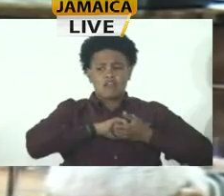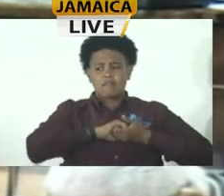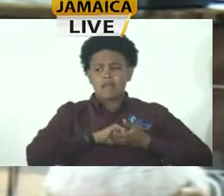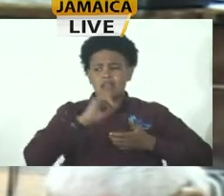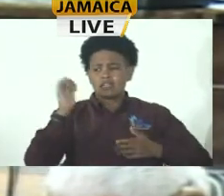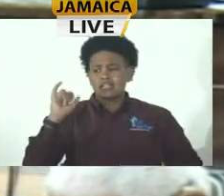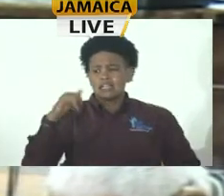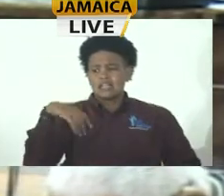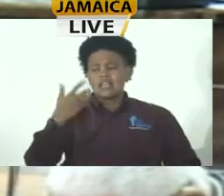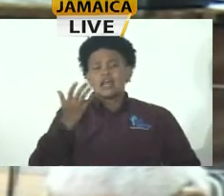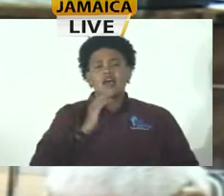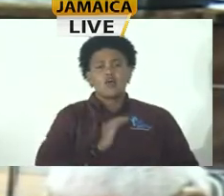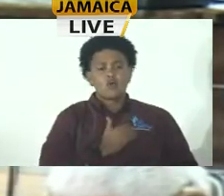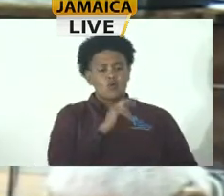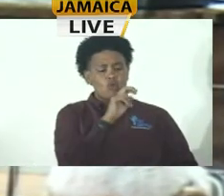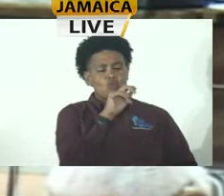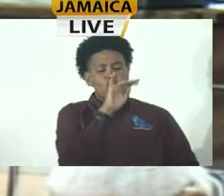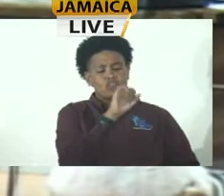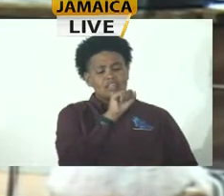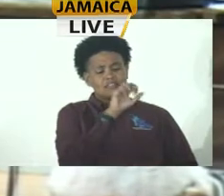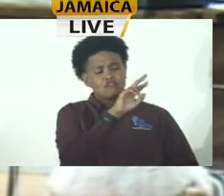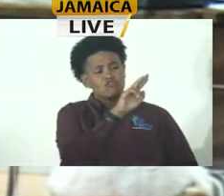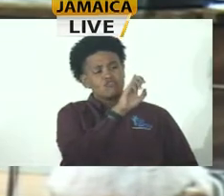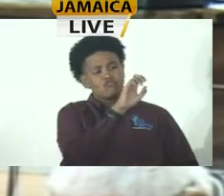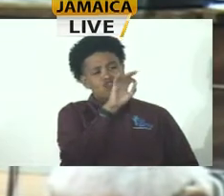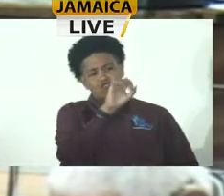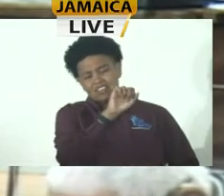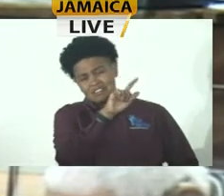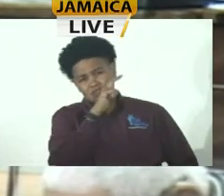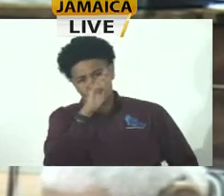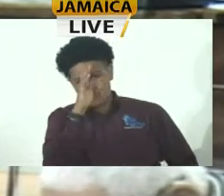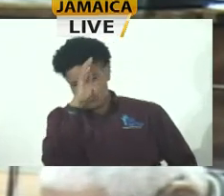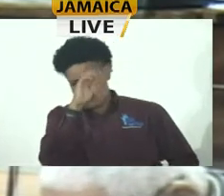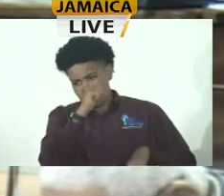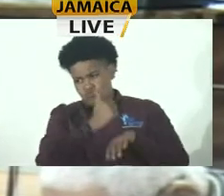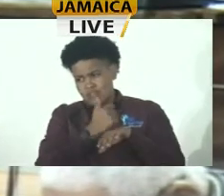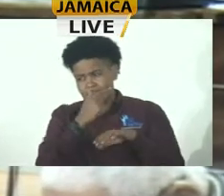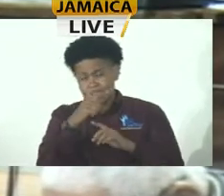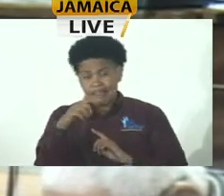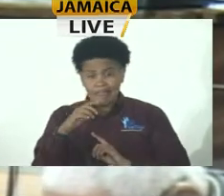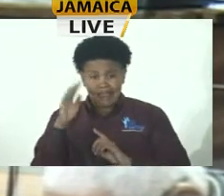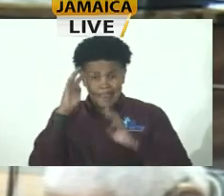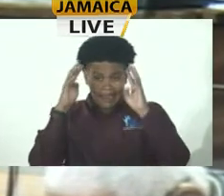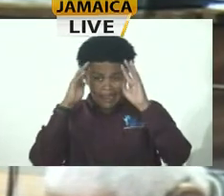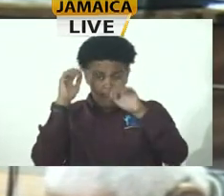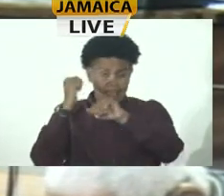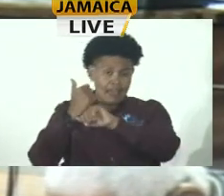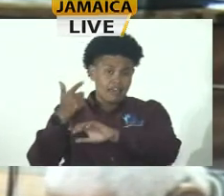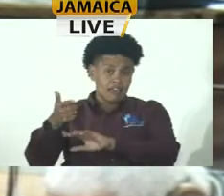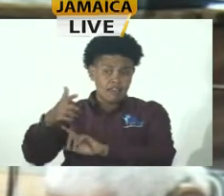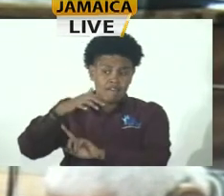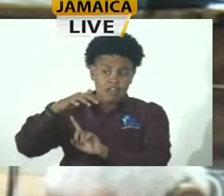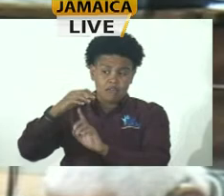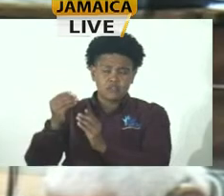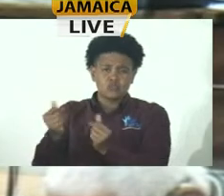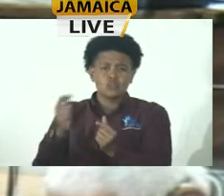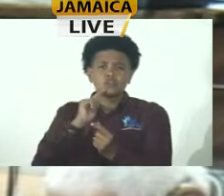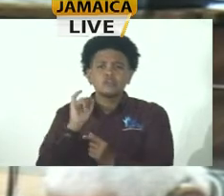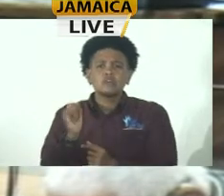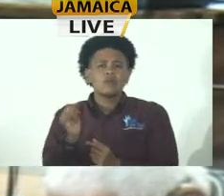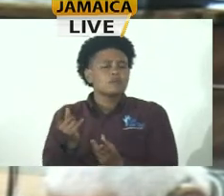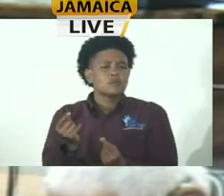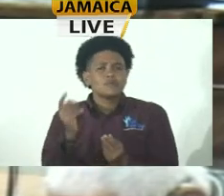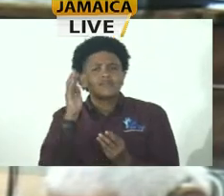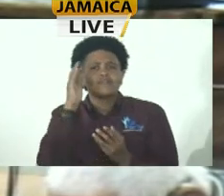save our reefs who create innovative environmental solutions by repurposing waste madam speaker